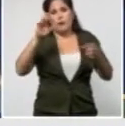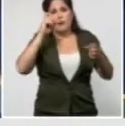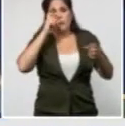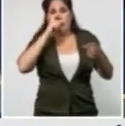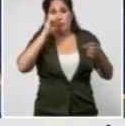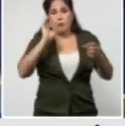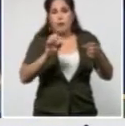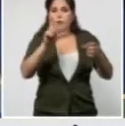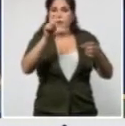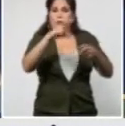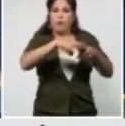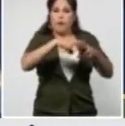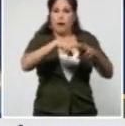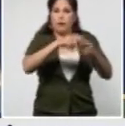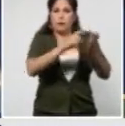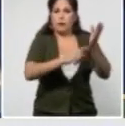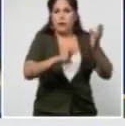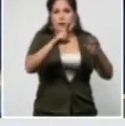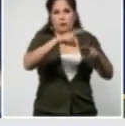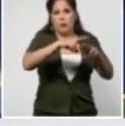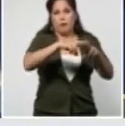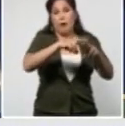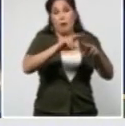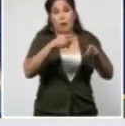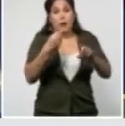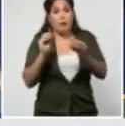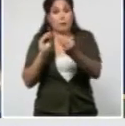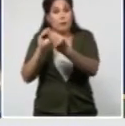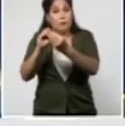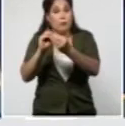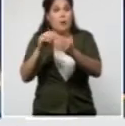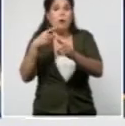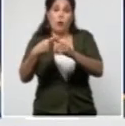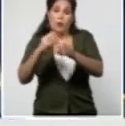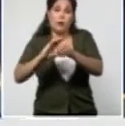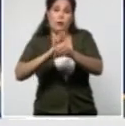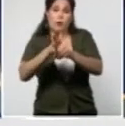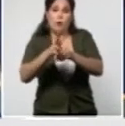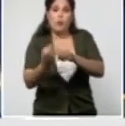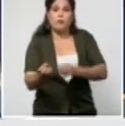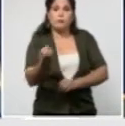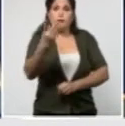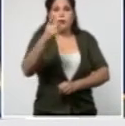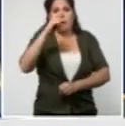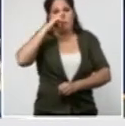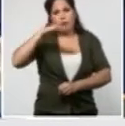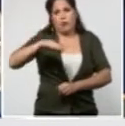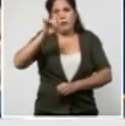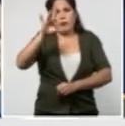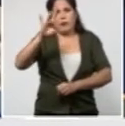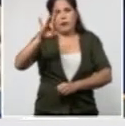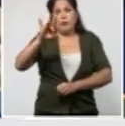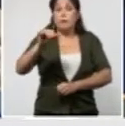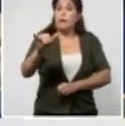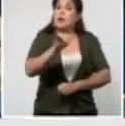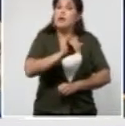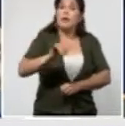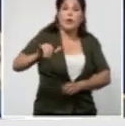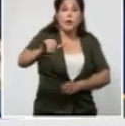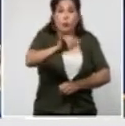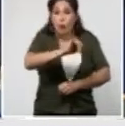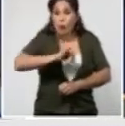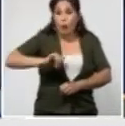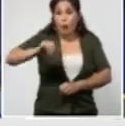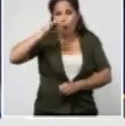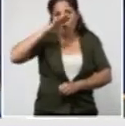a 15-year-old male from Havana, is a confirmed case contact. Unlike the rest of the other